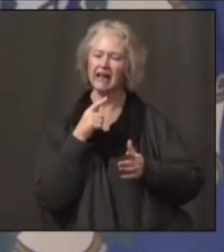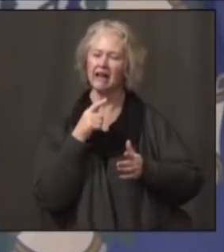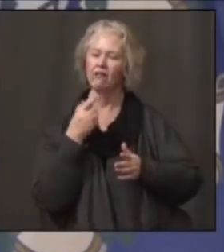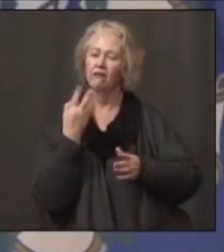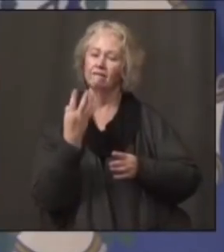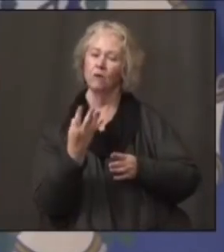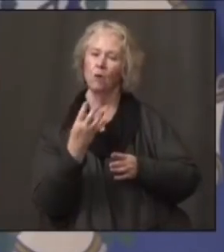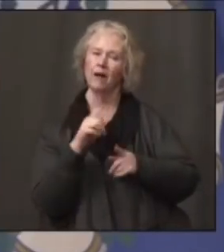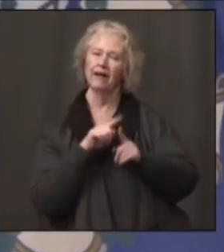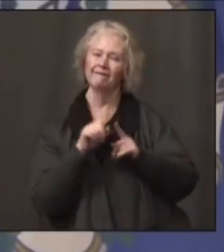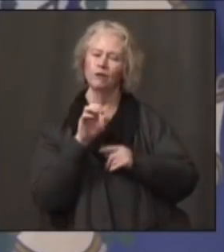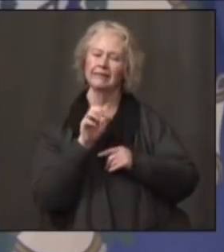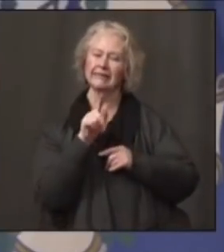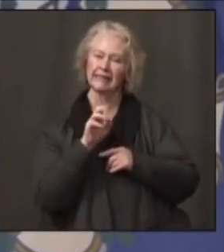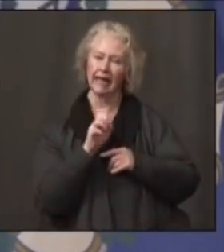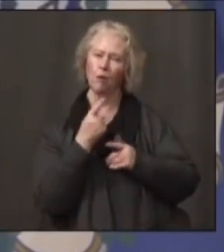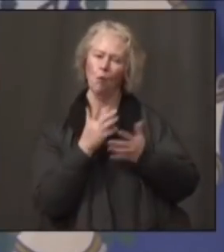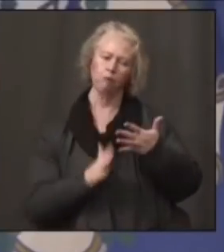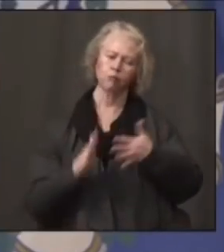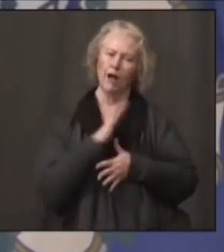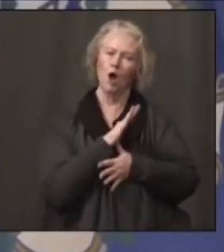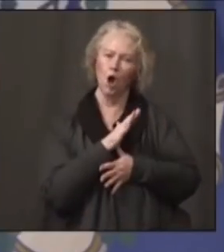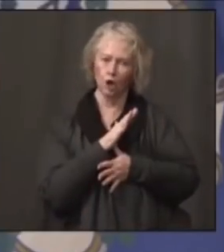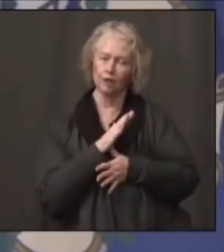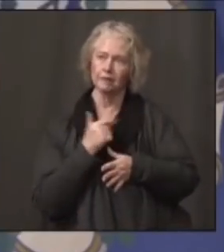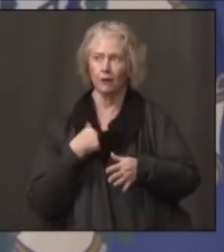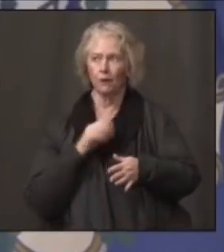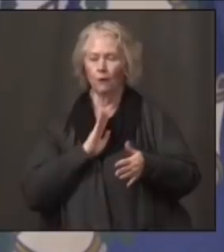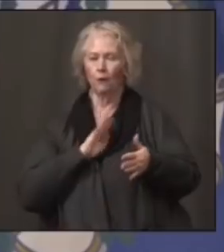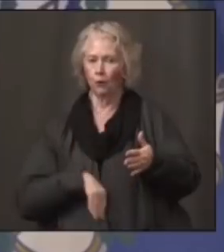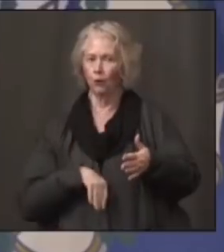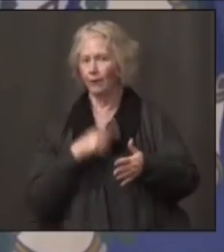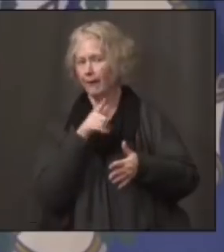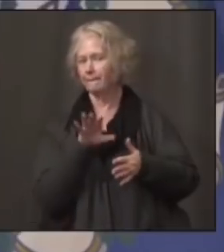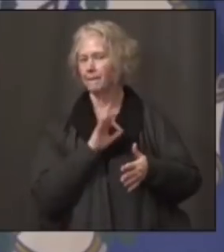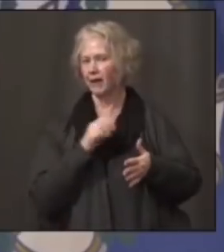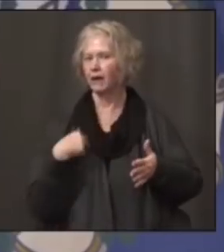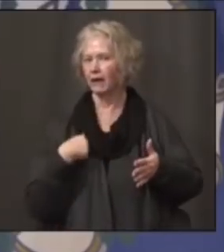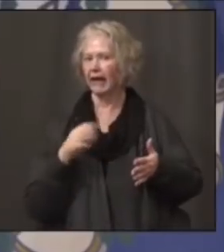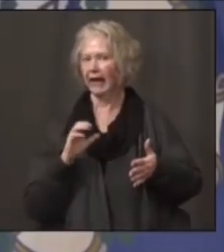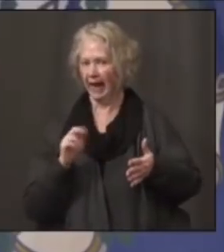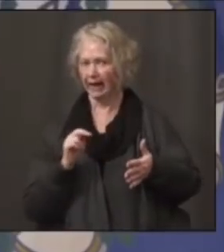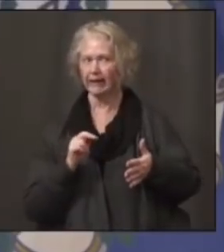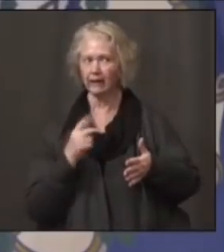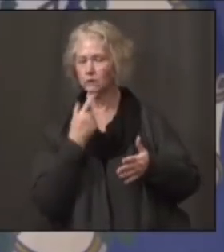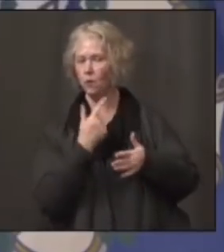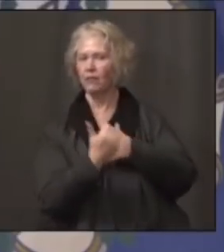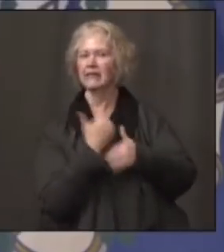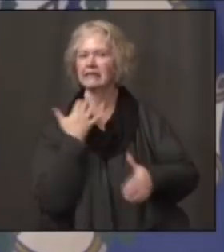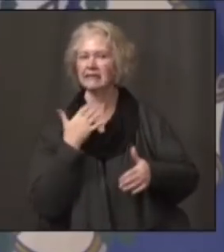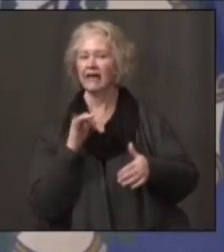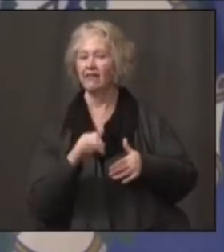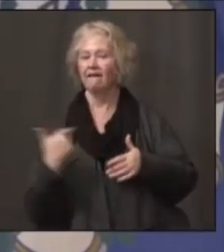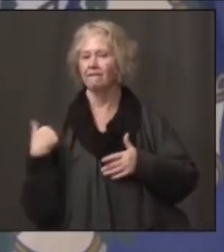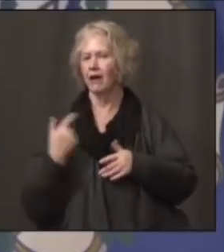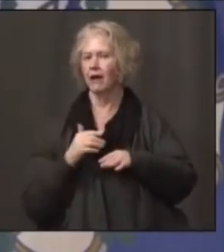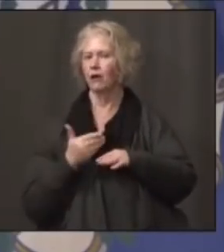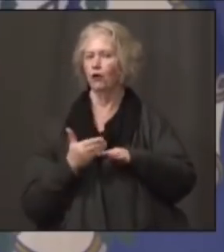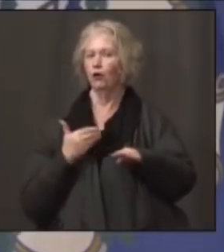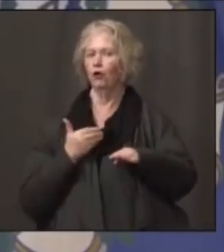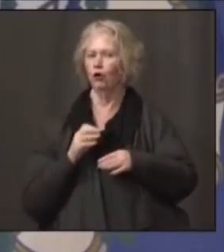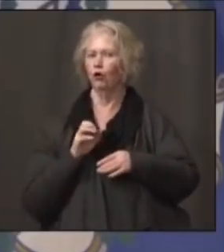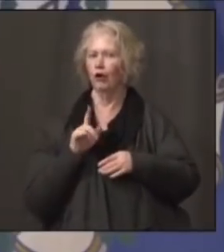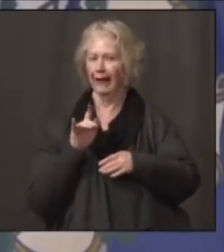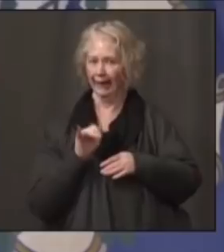to prioritize. Thankfully for us, Connecticut was one of those 4 states, so we did get the vaccine shipment a little earlier, and we